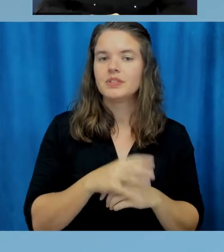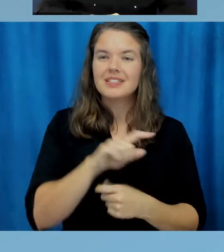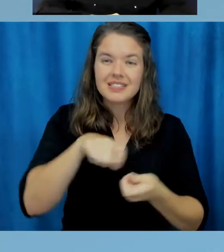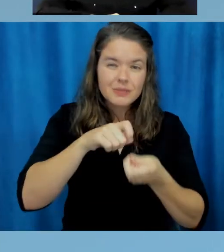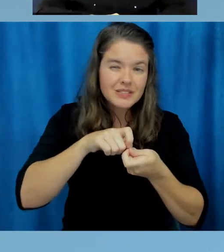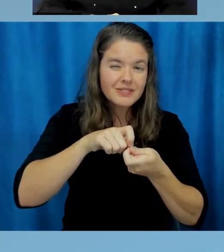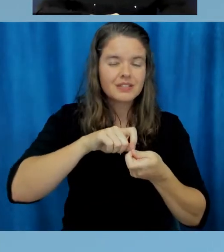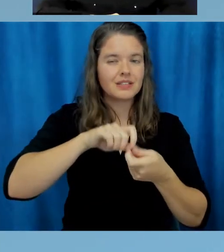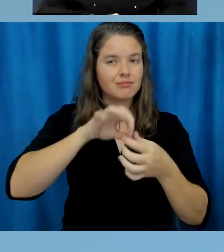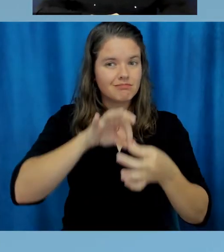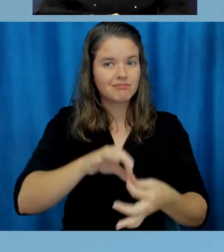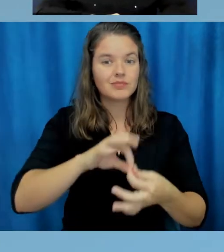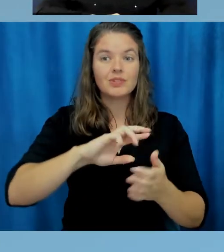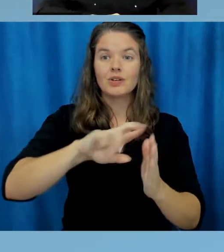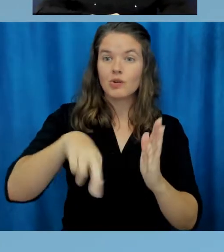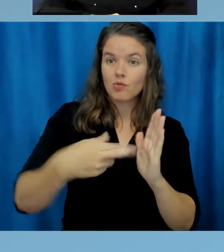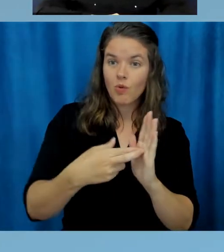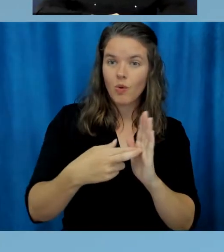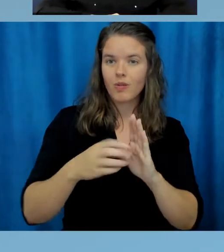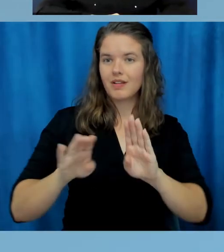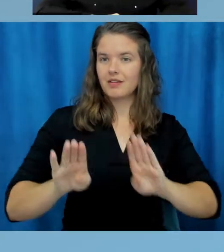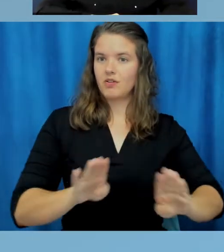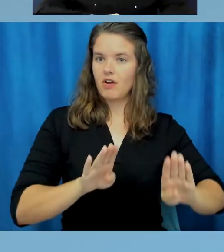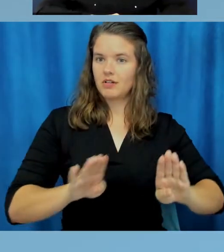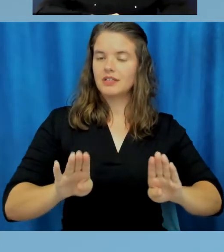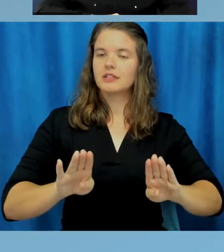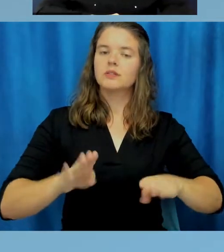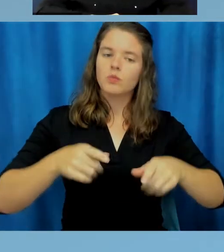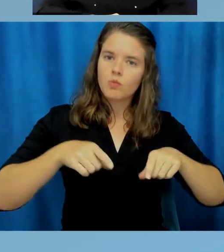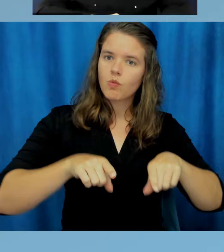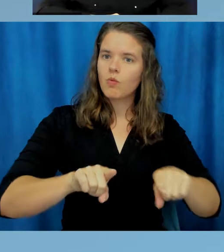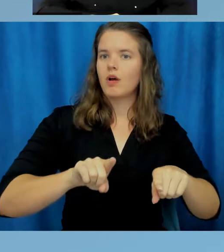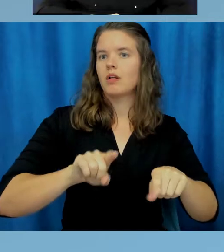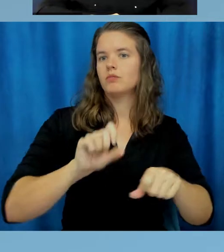their role and conduct while on the job.